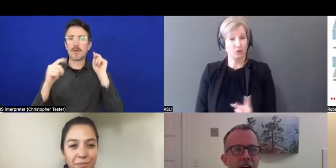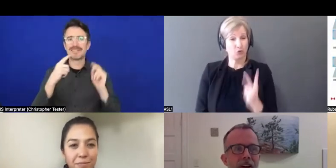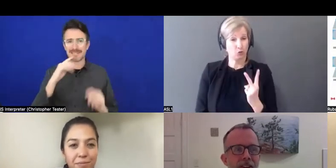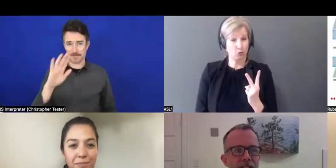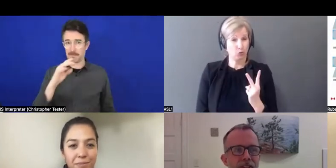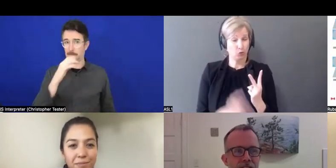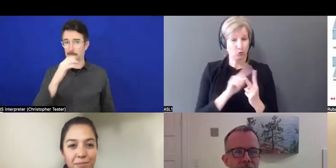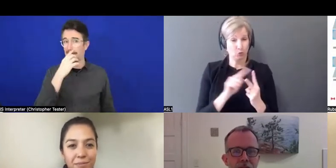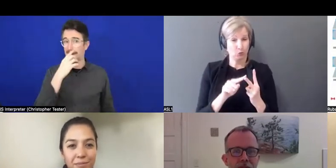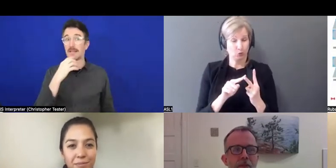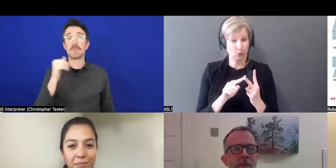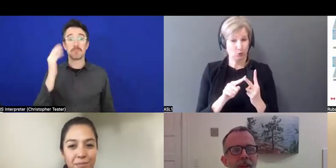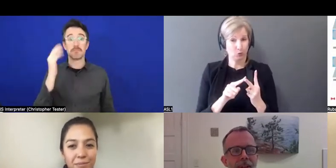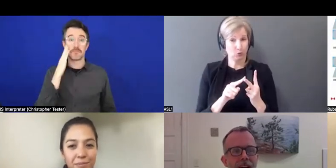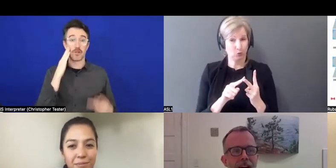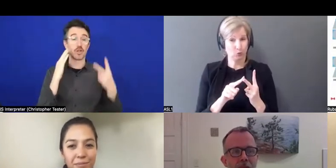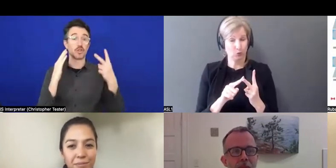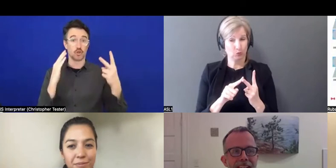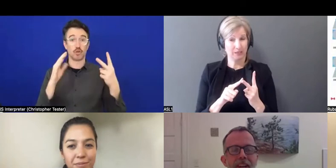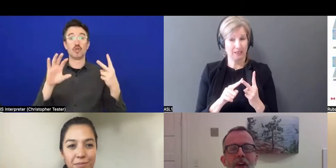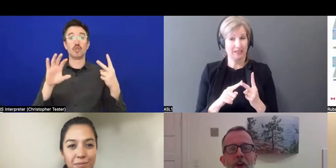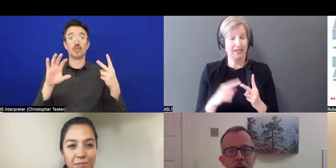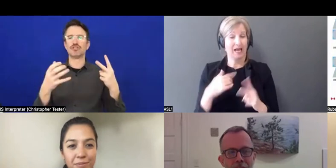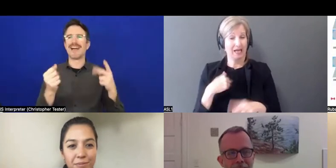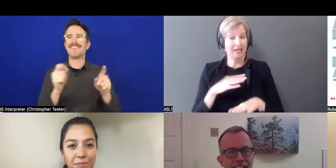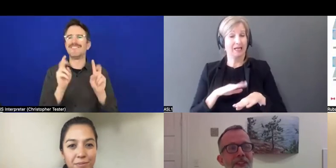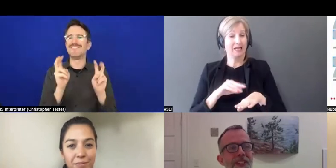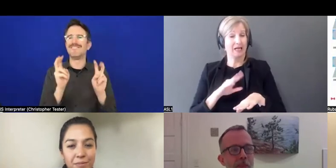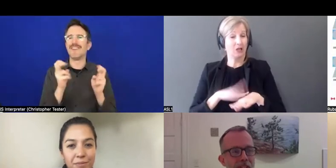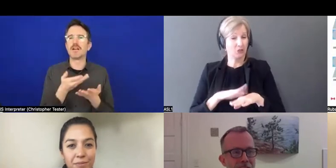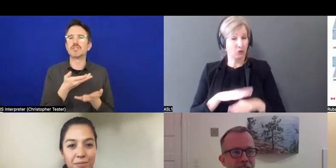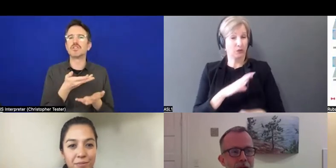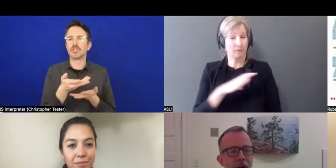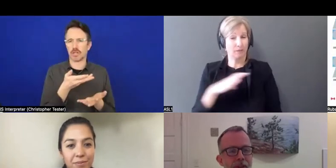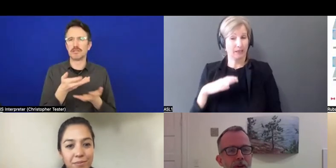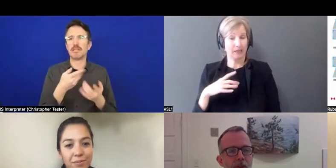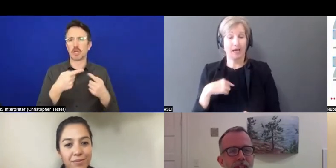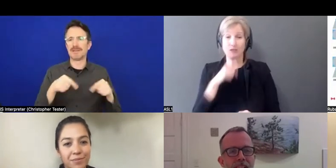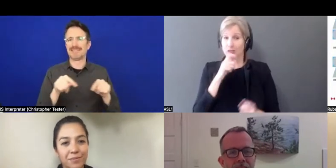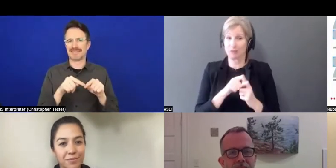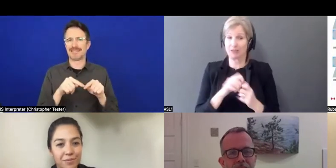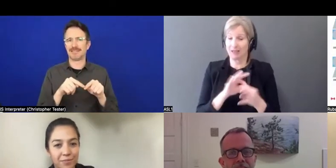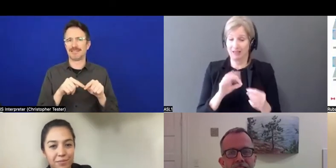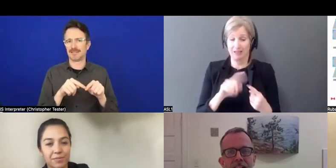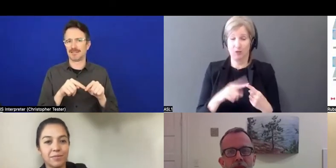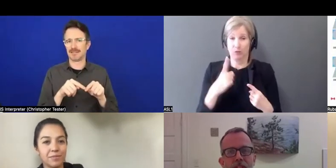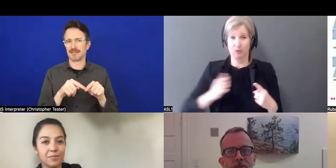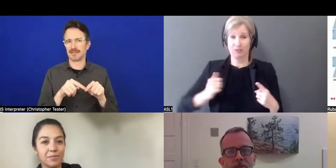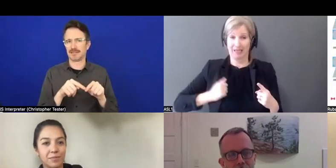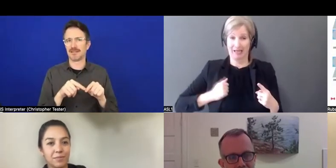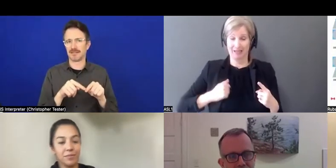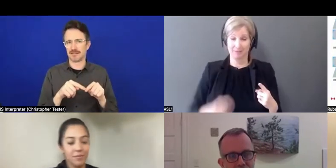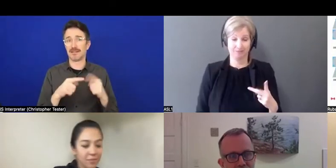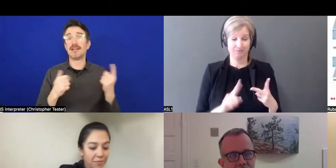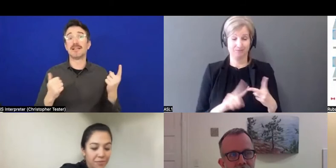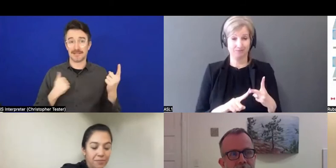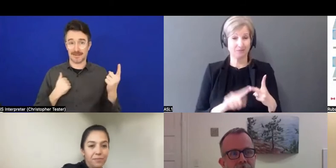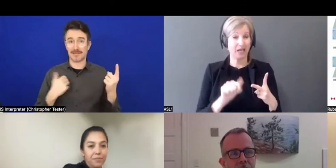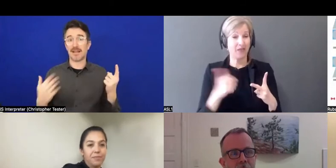identified a consultative committee. It wasn't specific though. One of those was Canada. The second was